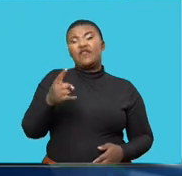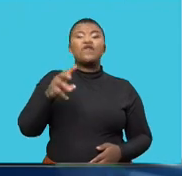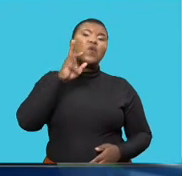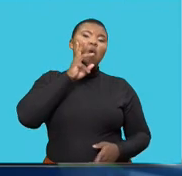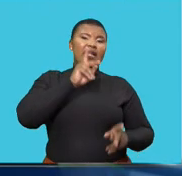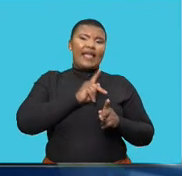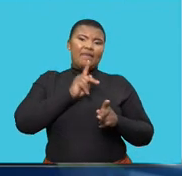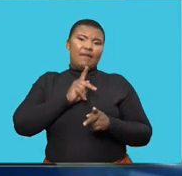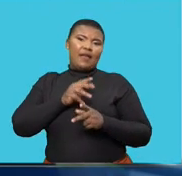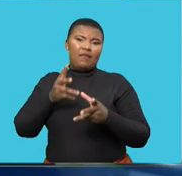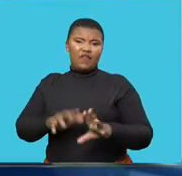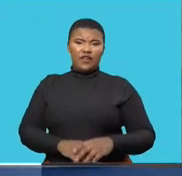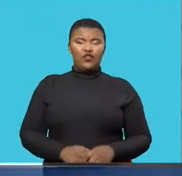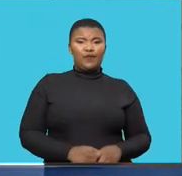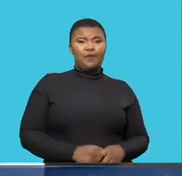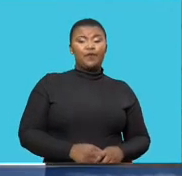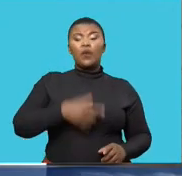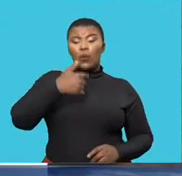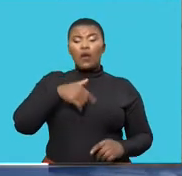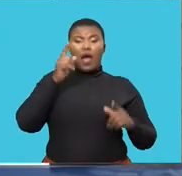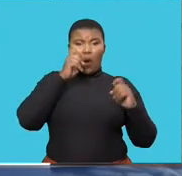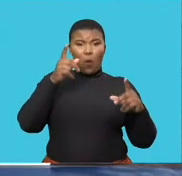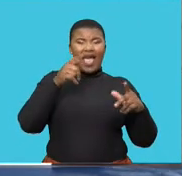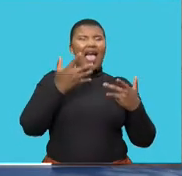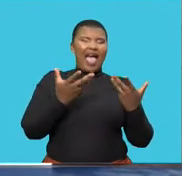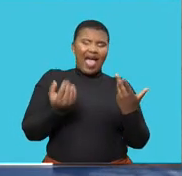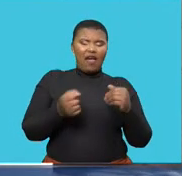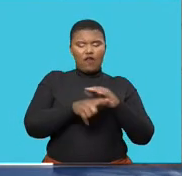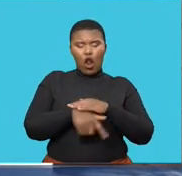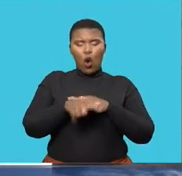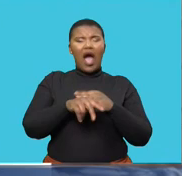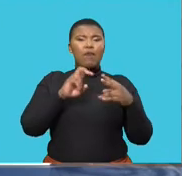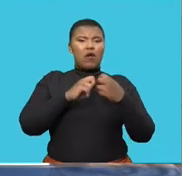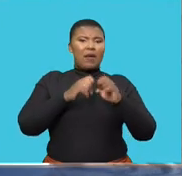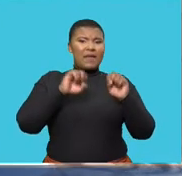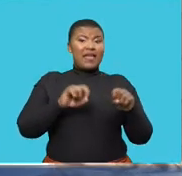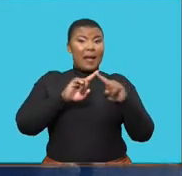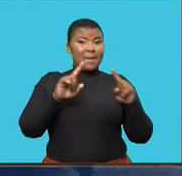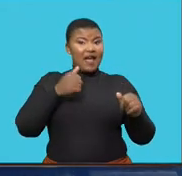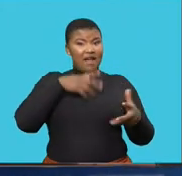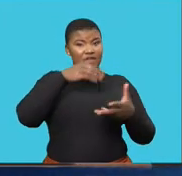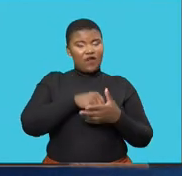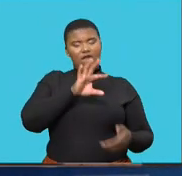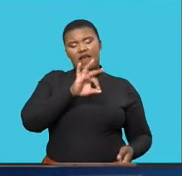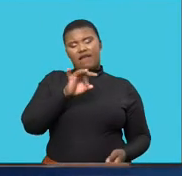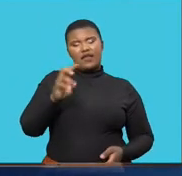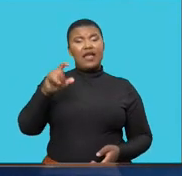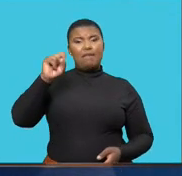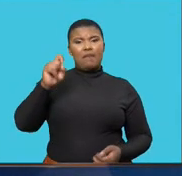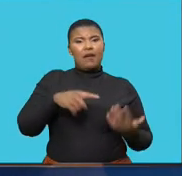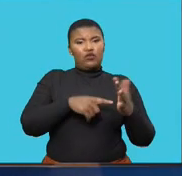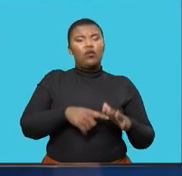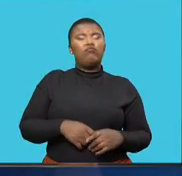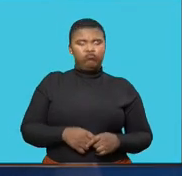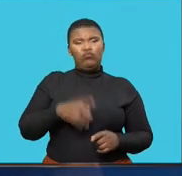system. Of course, we acknowledge that there may be localized problems in the municipalities, but part of our daily meetings is to